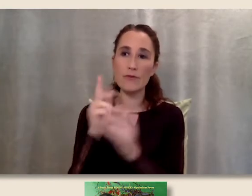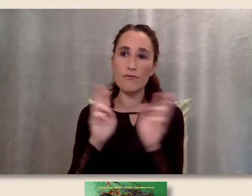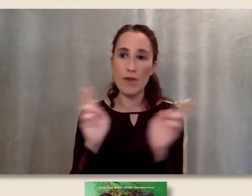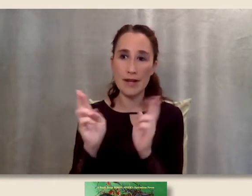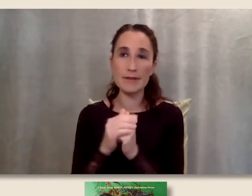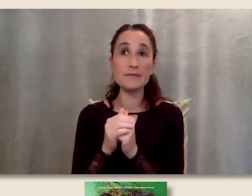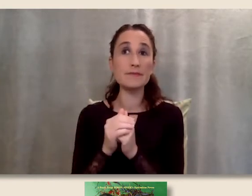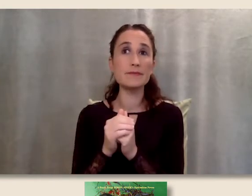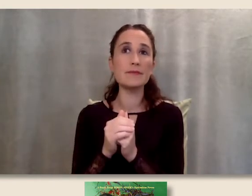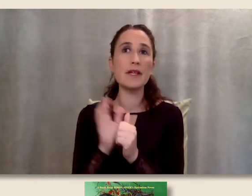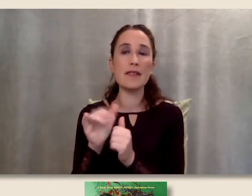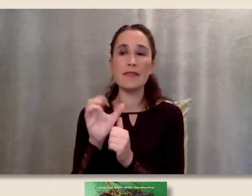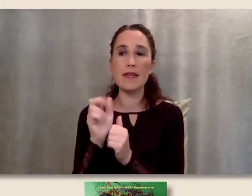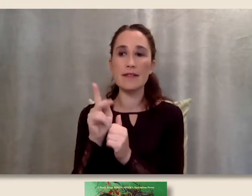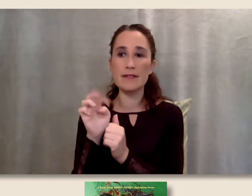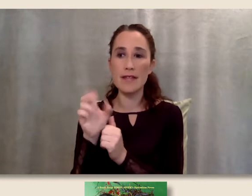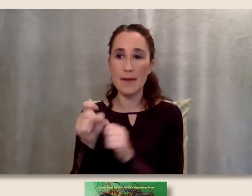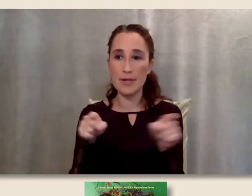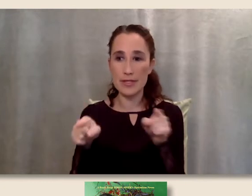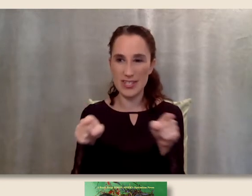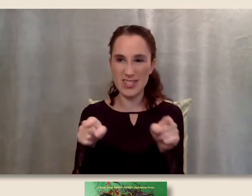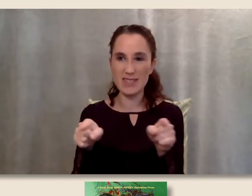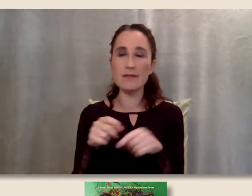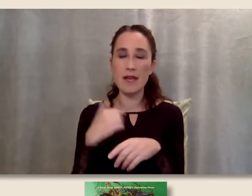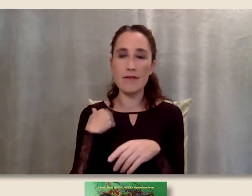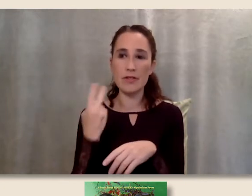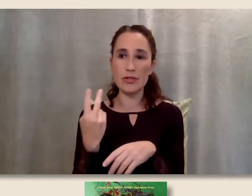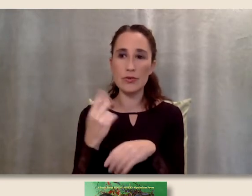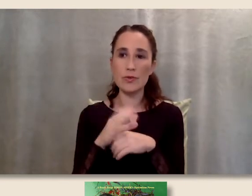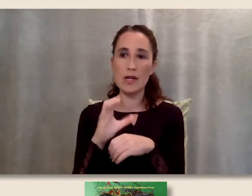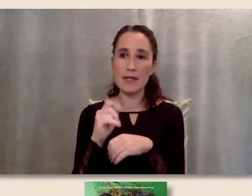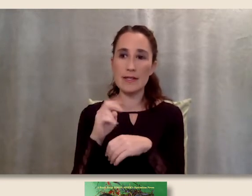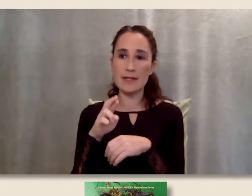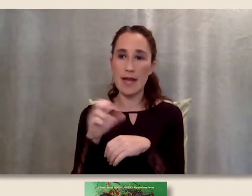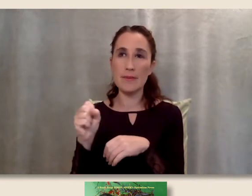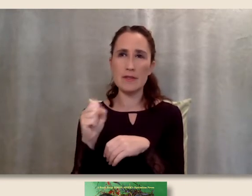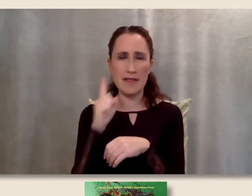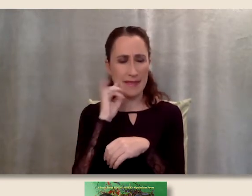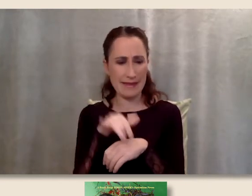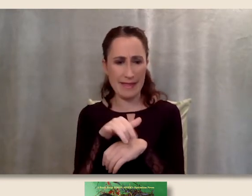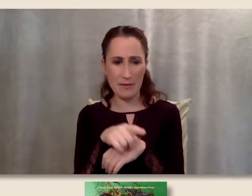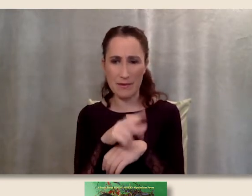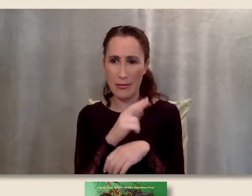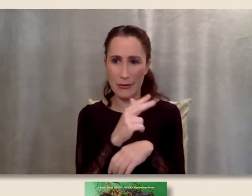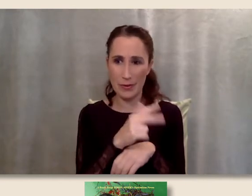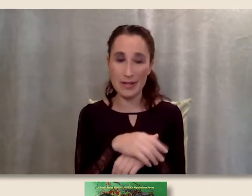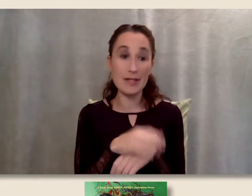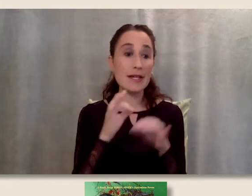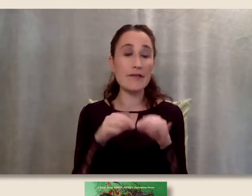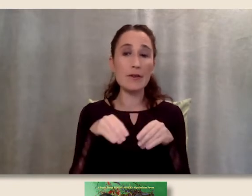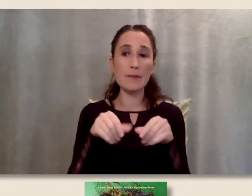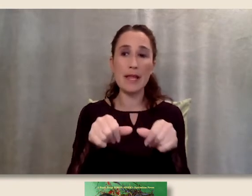And this is a cypress vine, and this is a cypress vine. And I think this is a cypress vine. So if you're planting a lot of